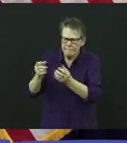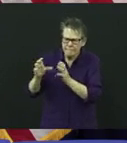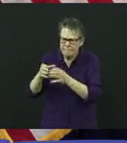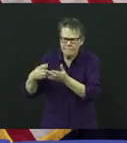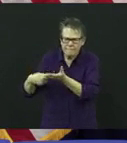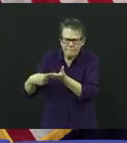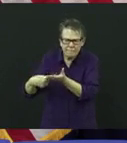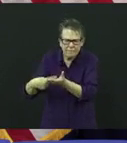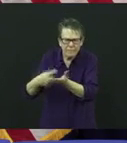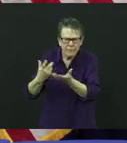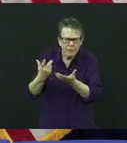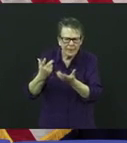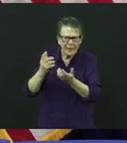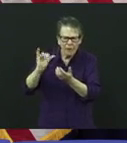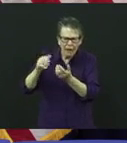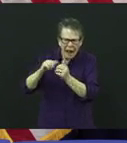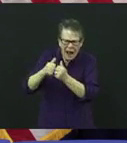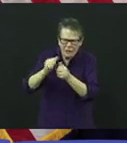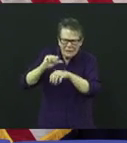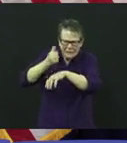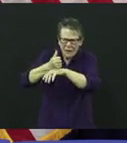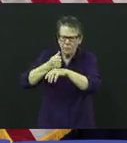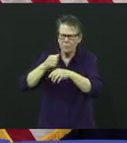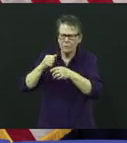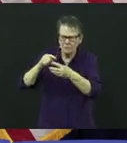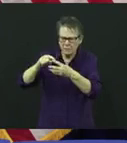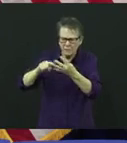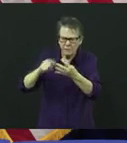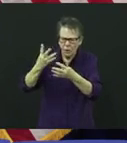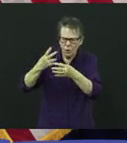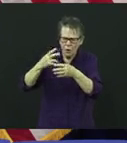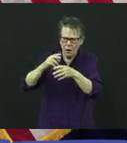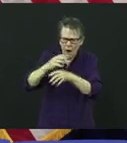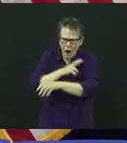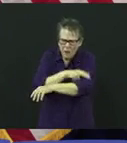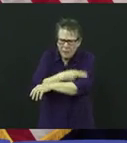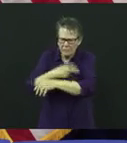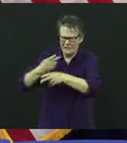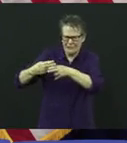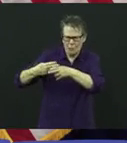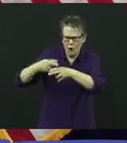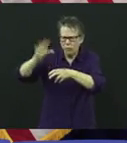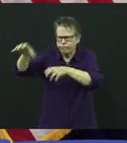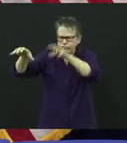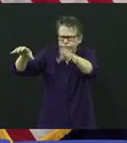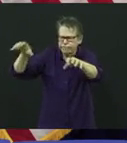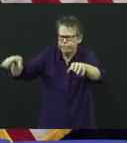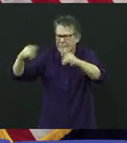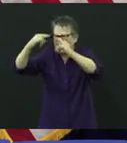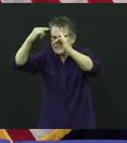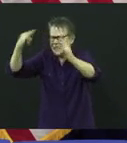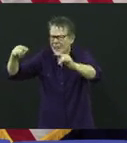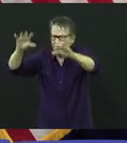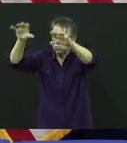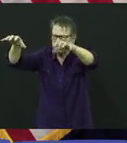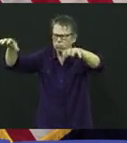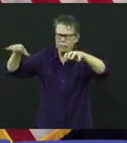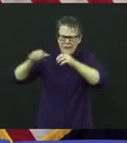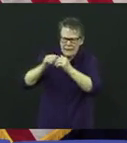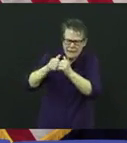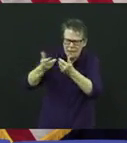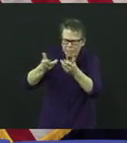our support of the direct cash assistance for states was on the list of all of these conversations, or at least with the president and